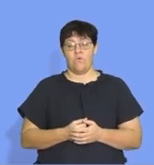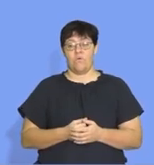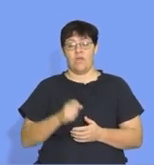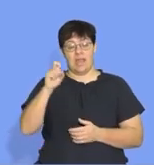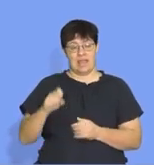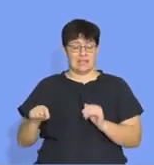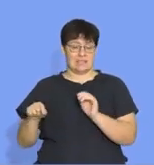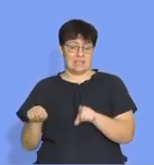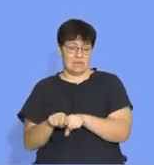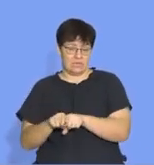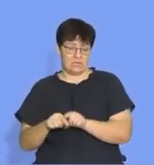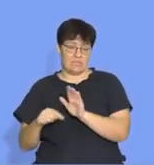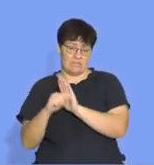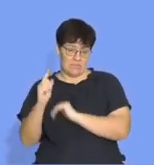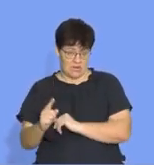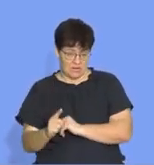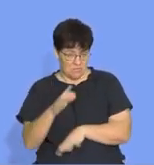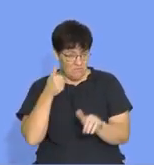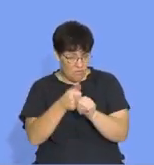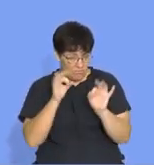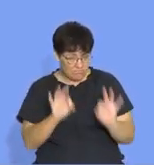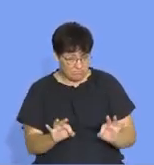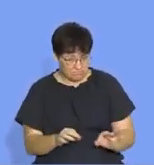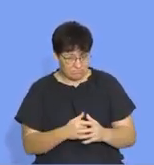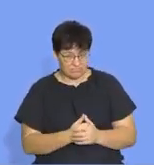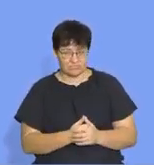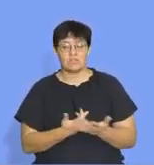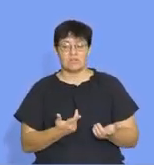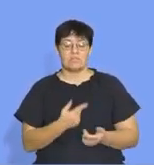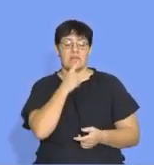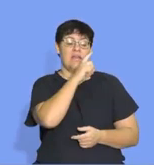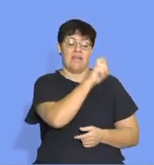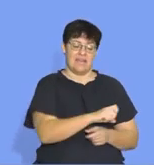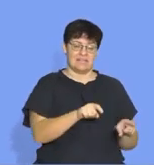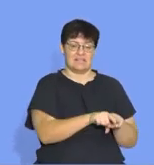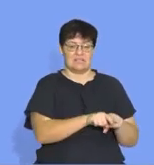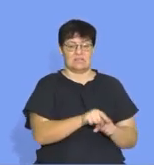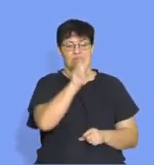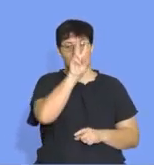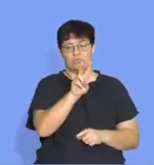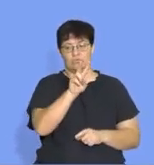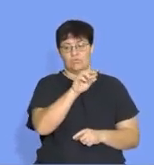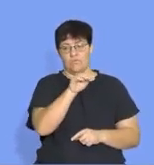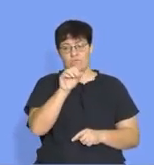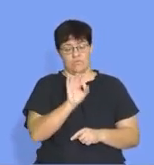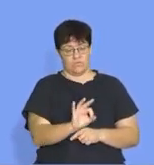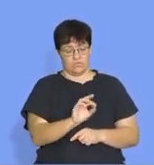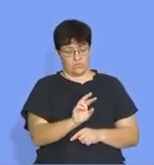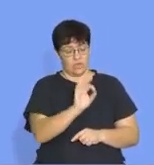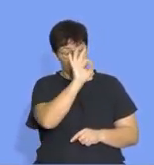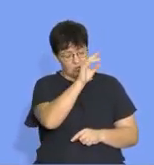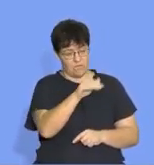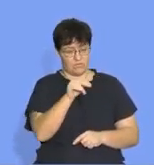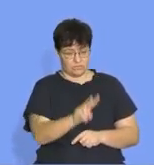minus 1. I hope now you are following how we do this. And then my x will be 3 over 2, because I need to divide both sides by